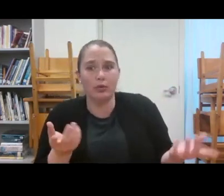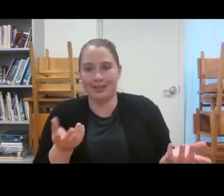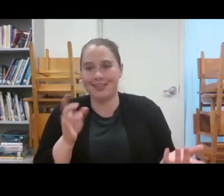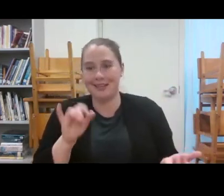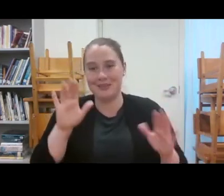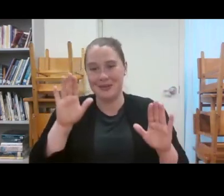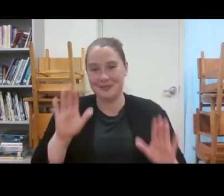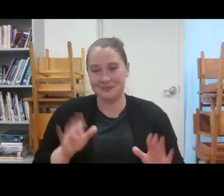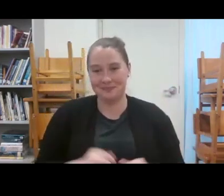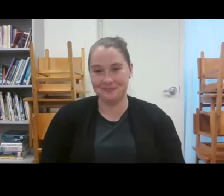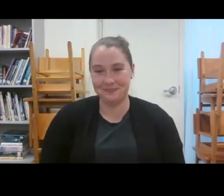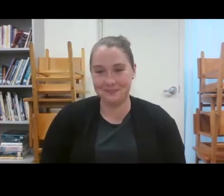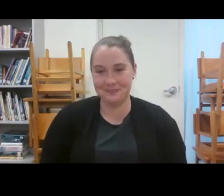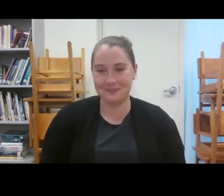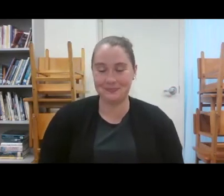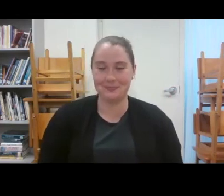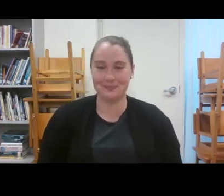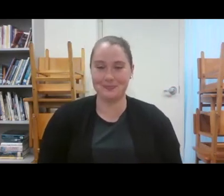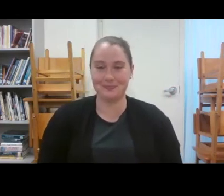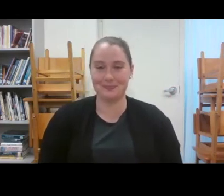that's great.